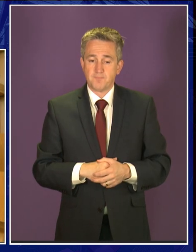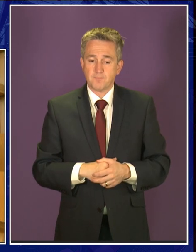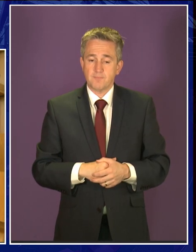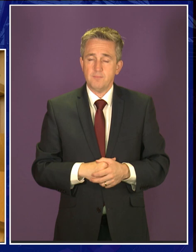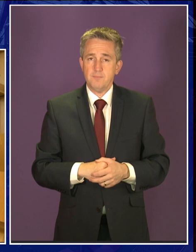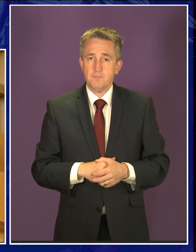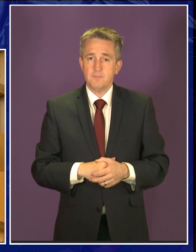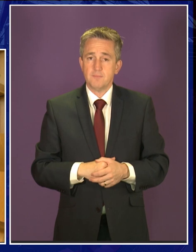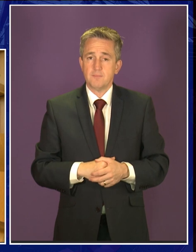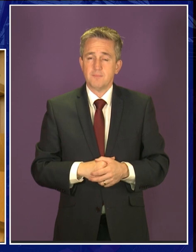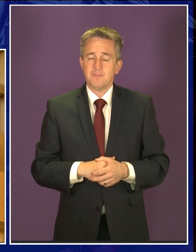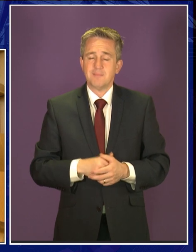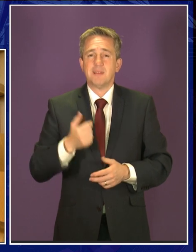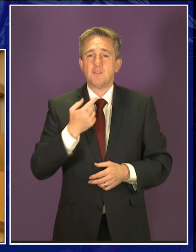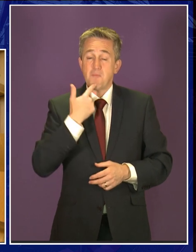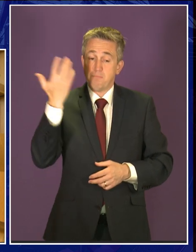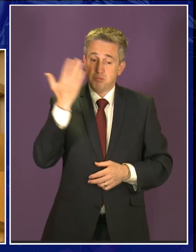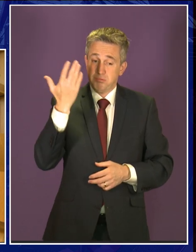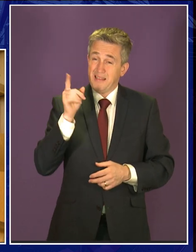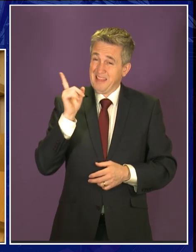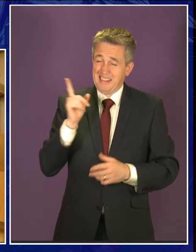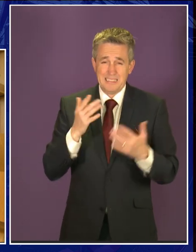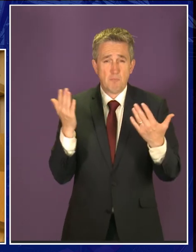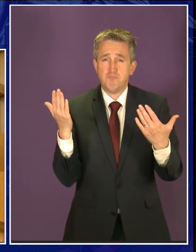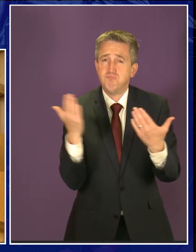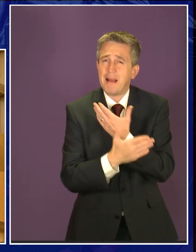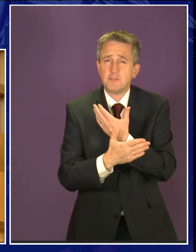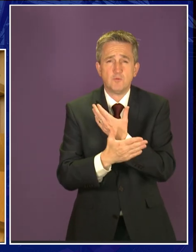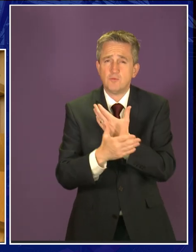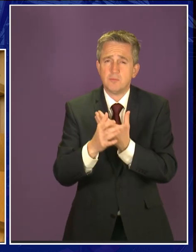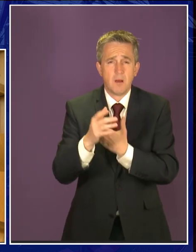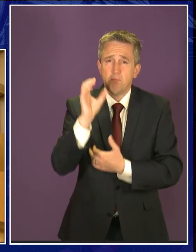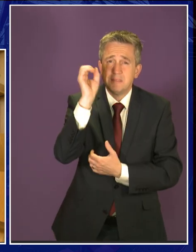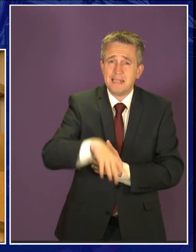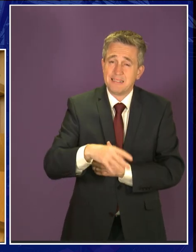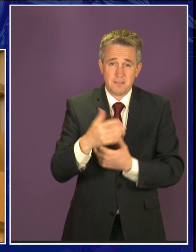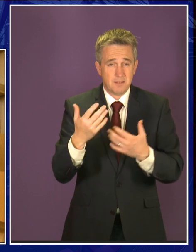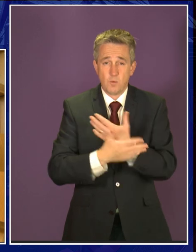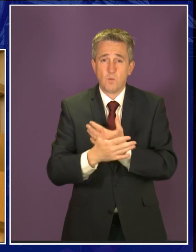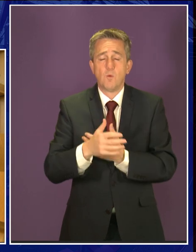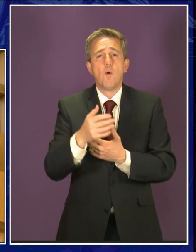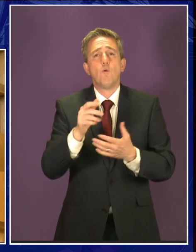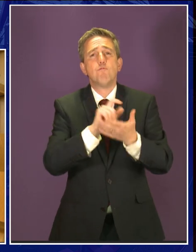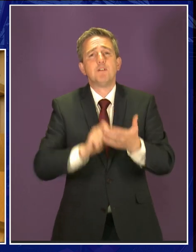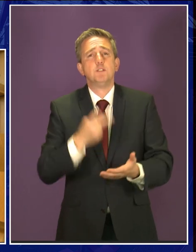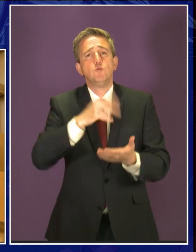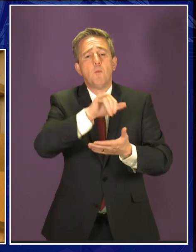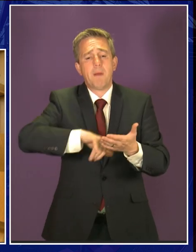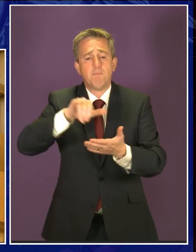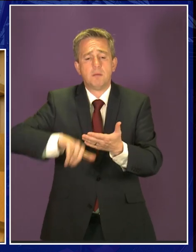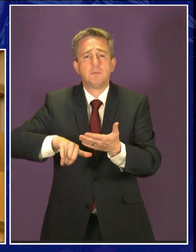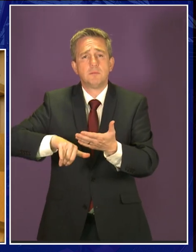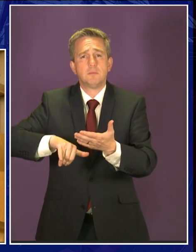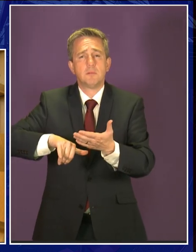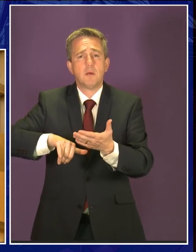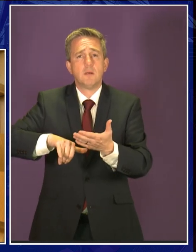just finally, in this little section, this is fresh. Nobody's seen this. We've got two papers out where we looked